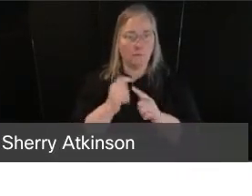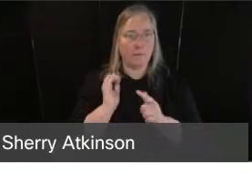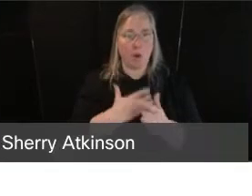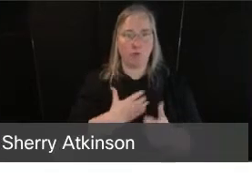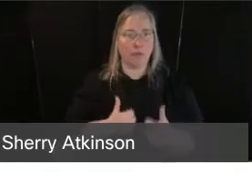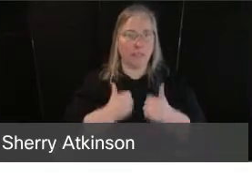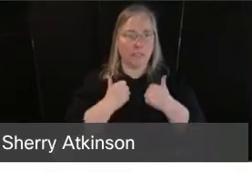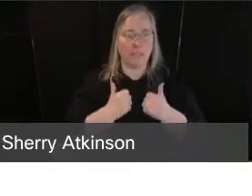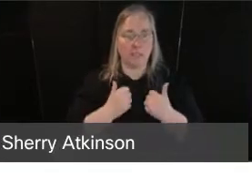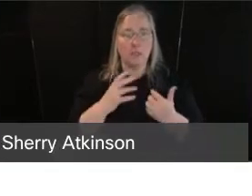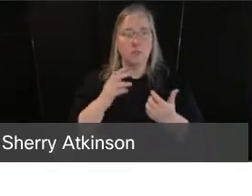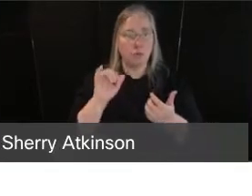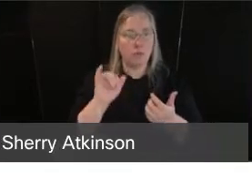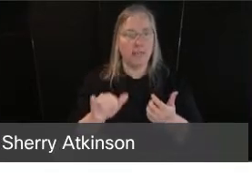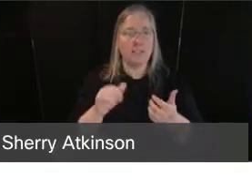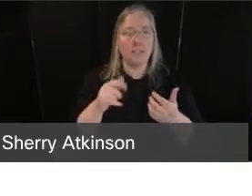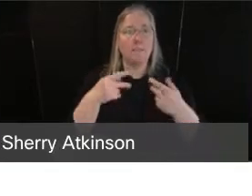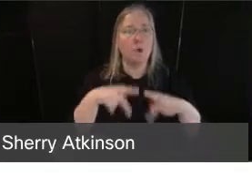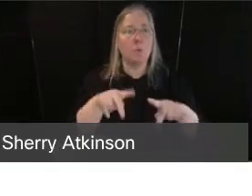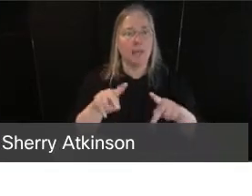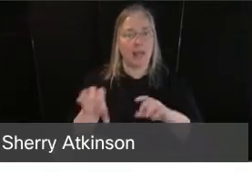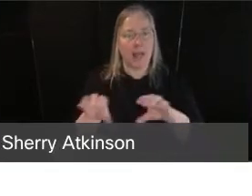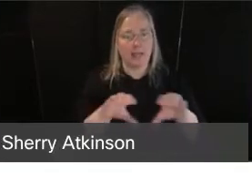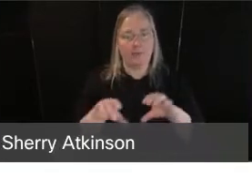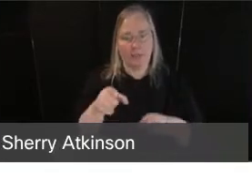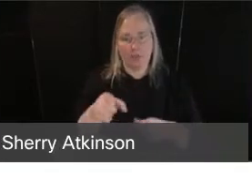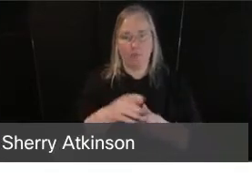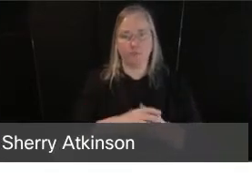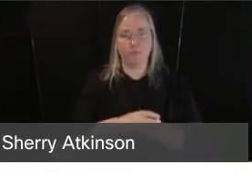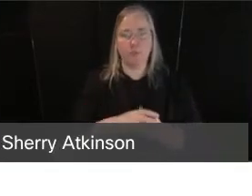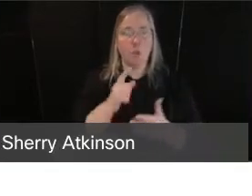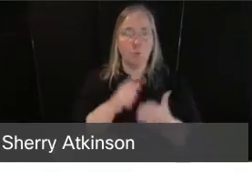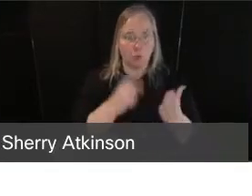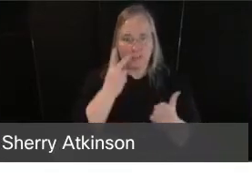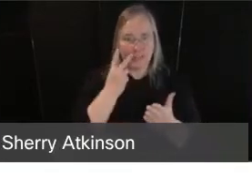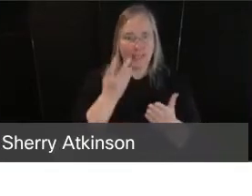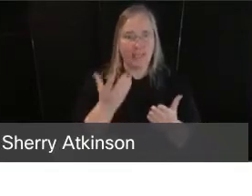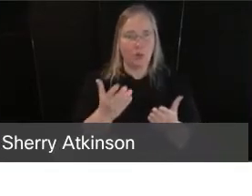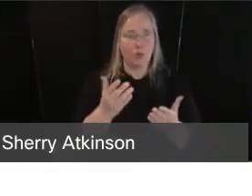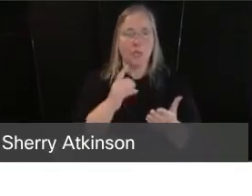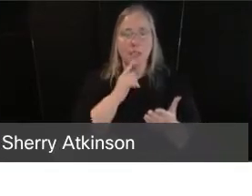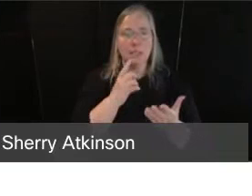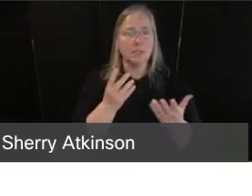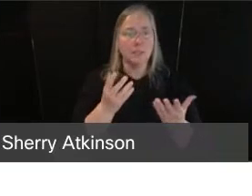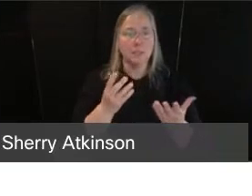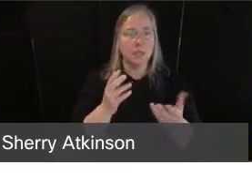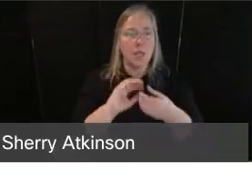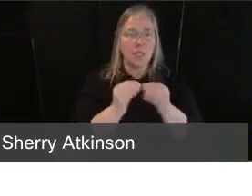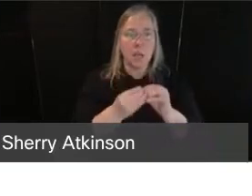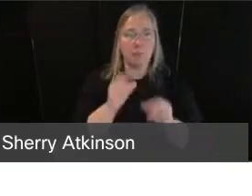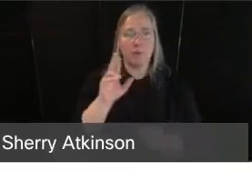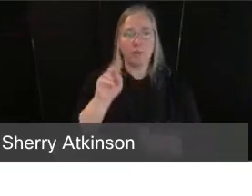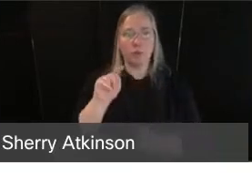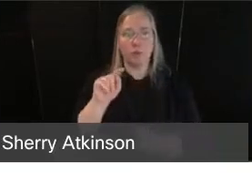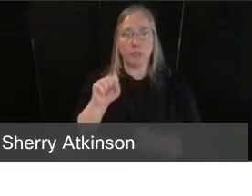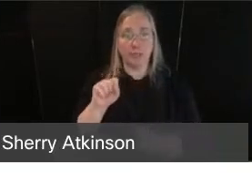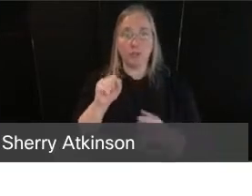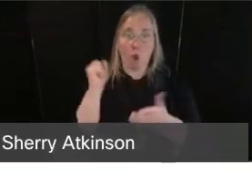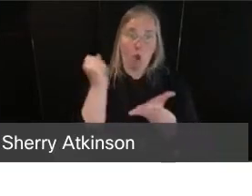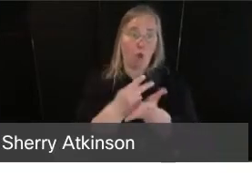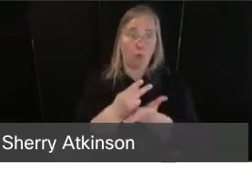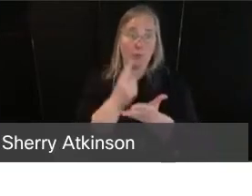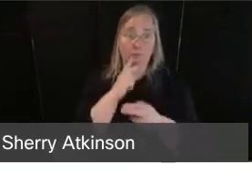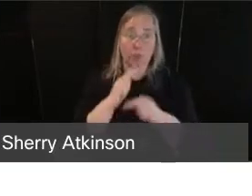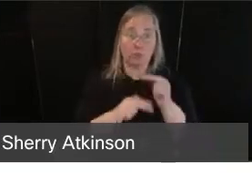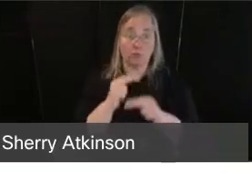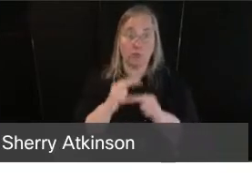the permitting activity. So what you can see here is the number of units authorized for construction in the